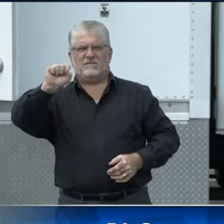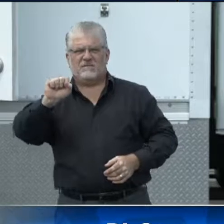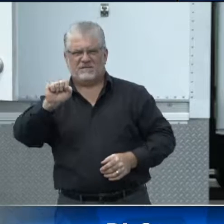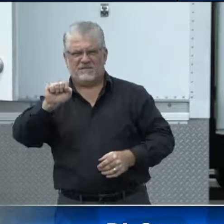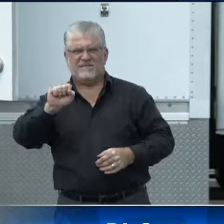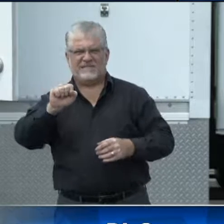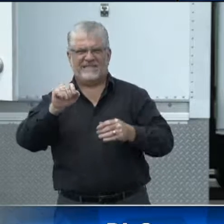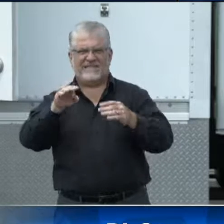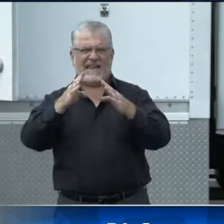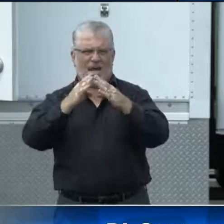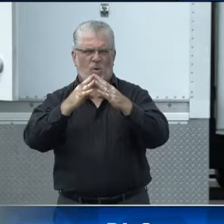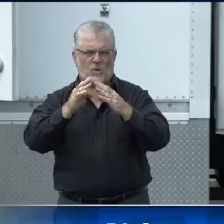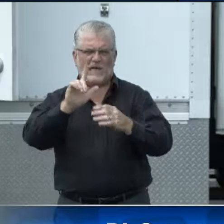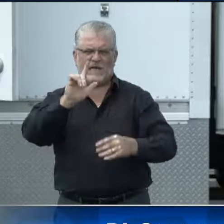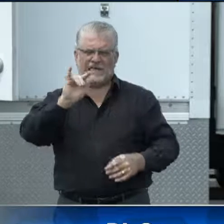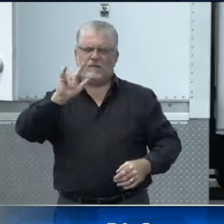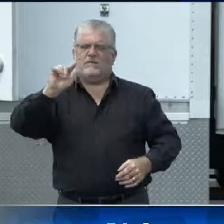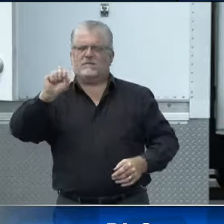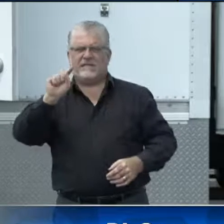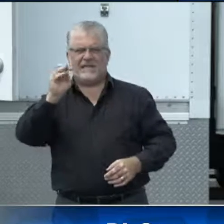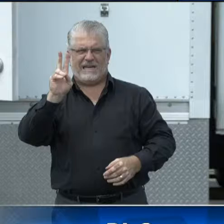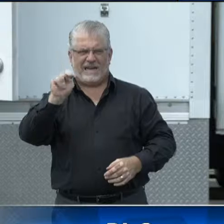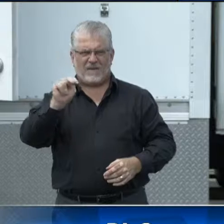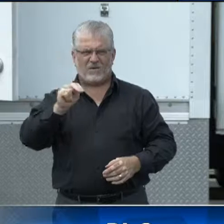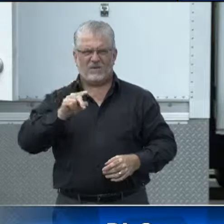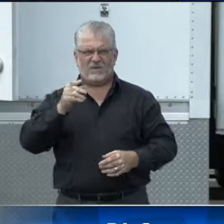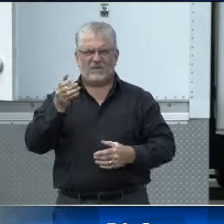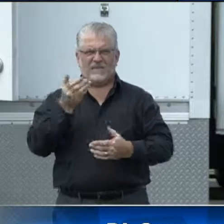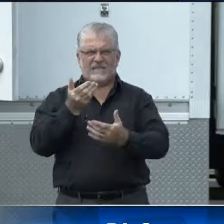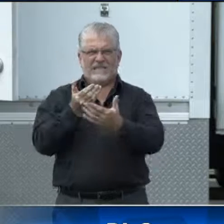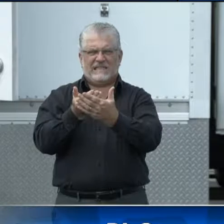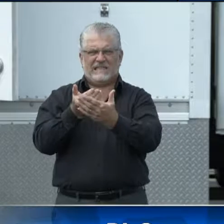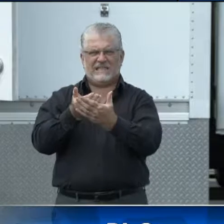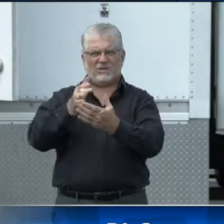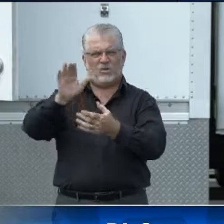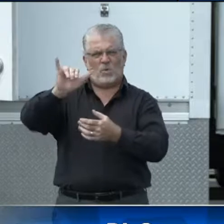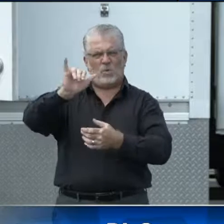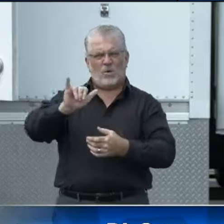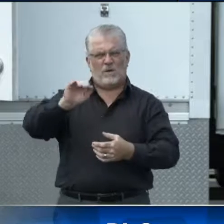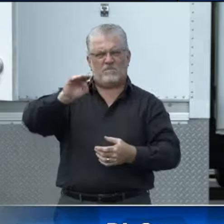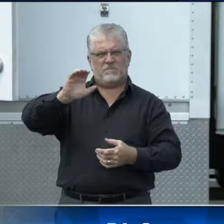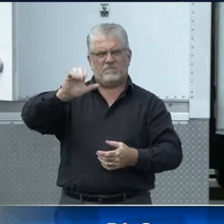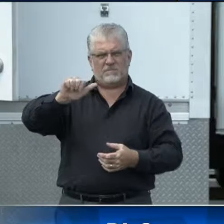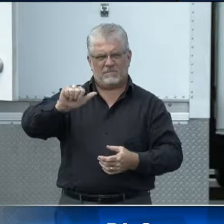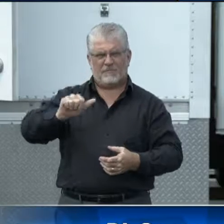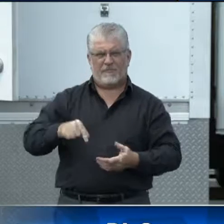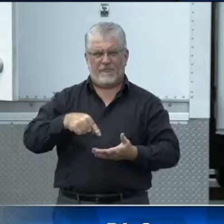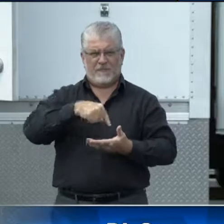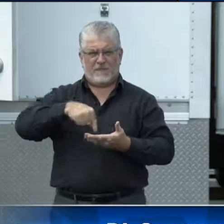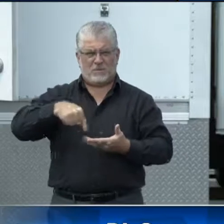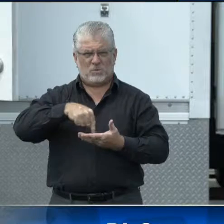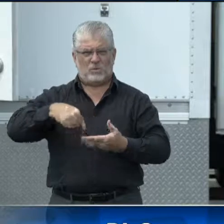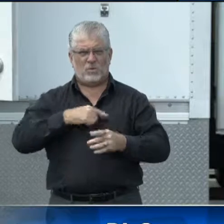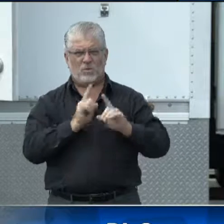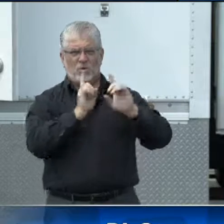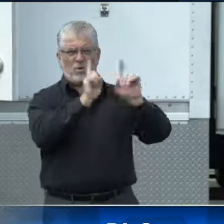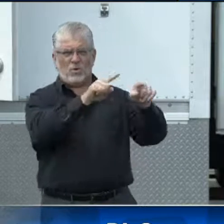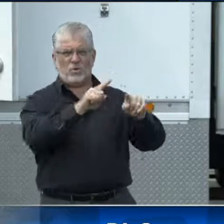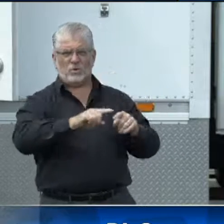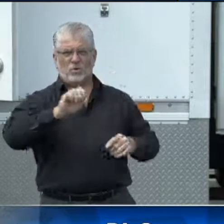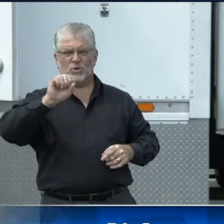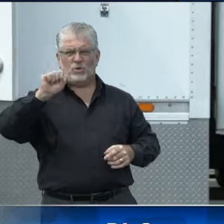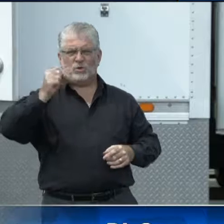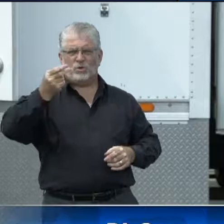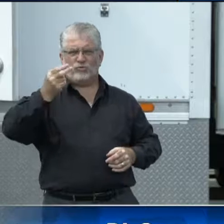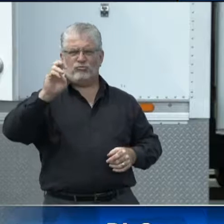York, Shrewsbury, and Lancaster this week. And this is just the beginning. I urge everyone to take